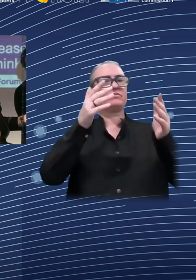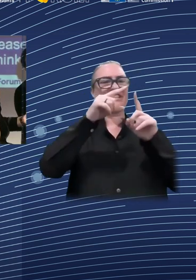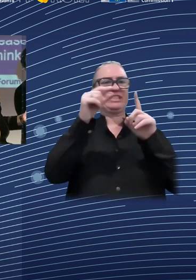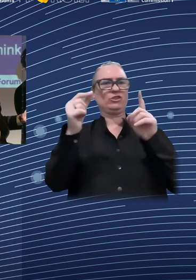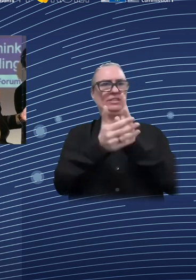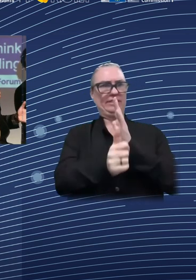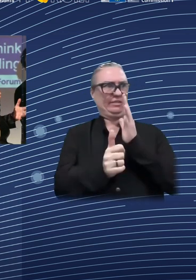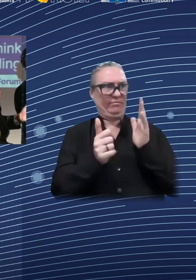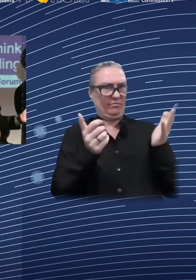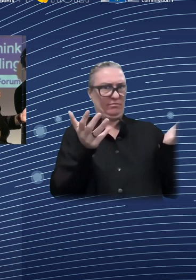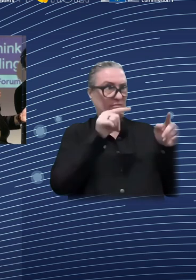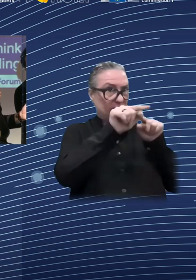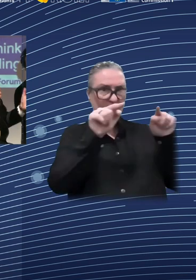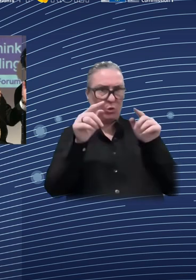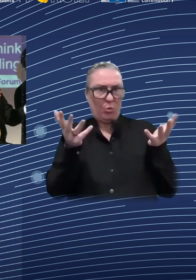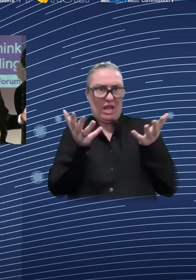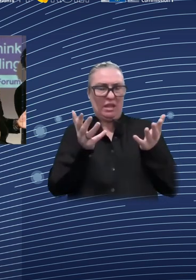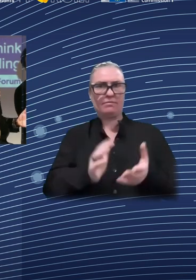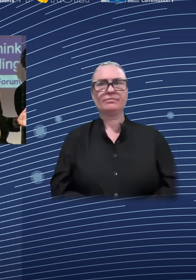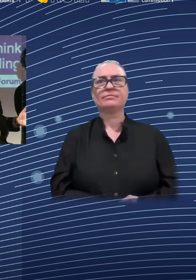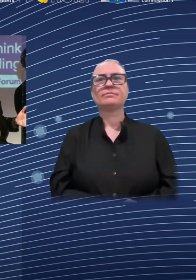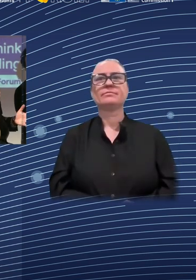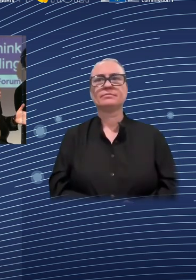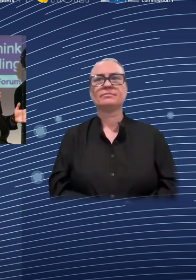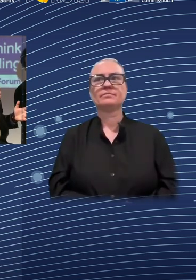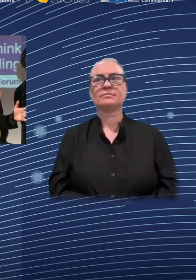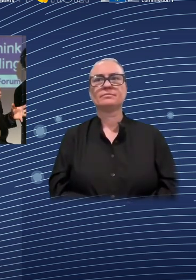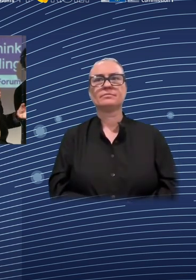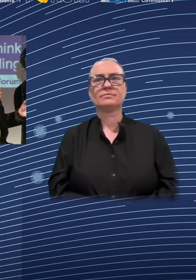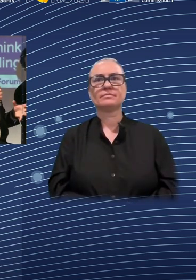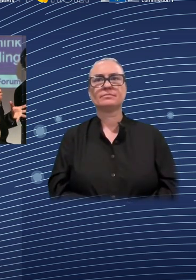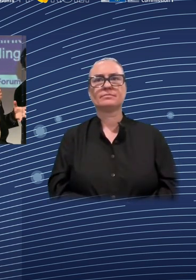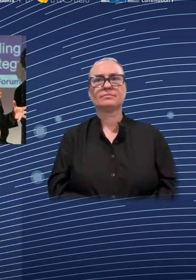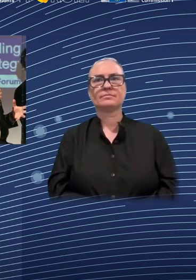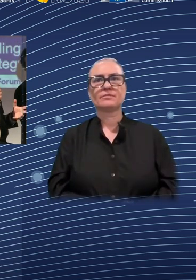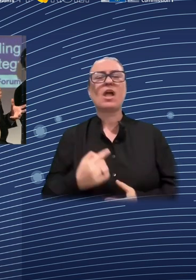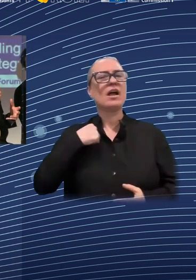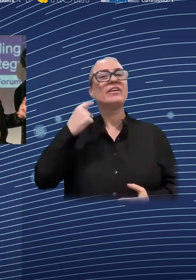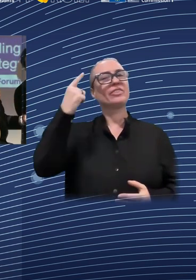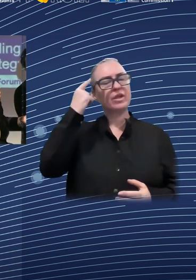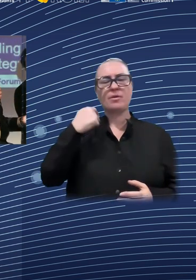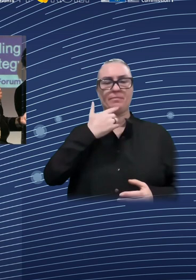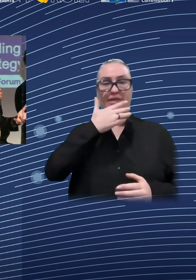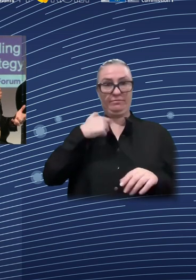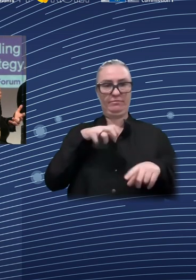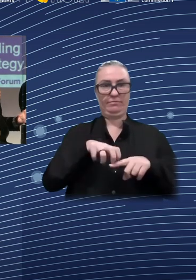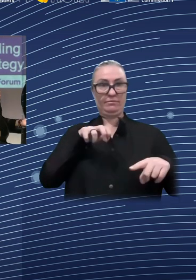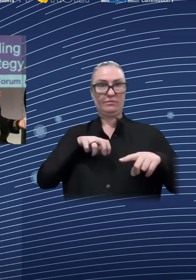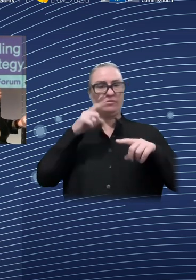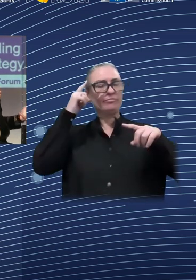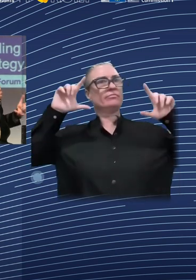long-term strategy for the union in the digital decade, and we've tried to align with all that. So when I think about what more can we do?